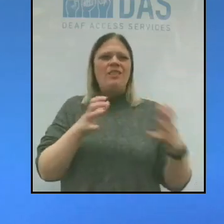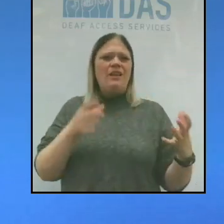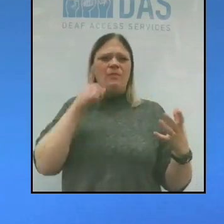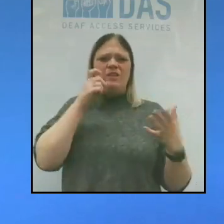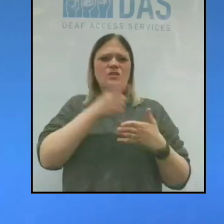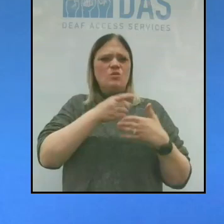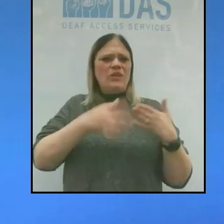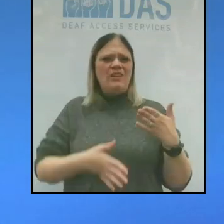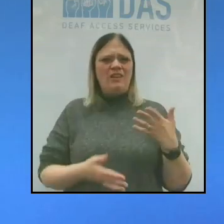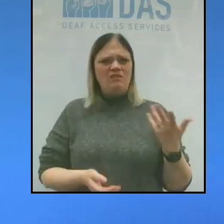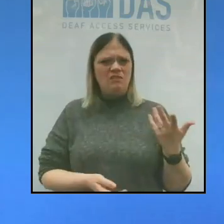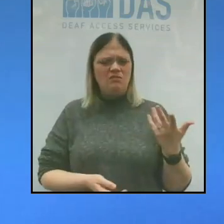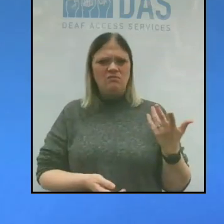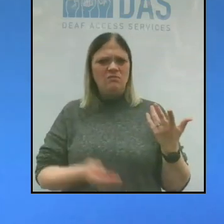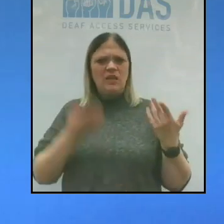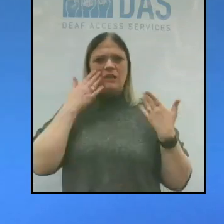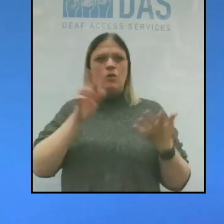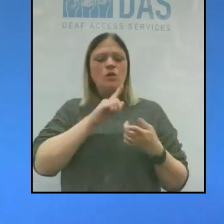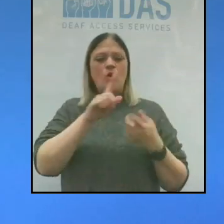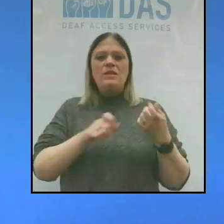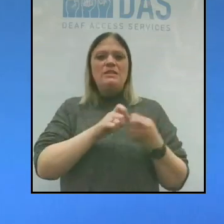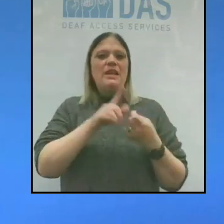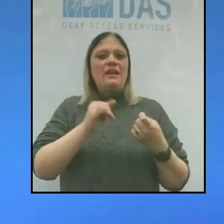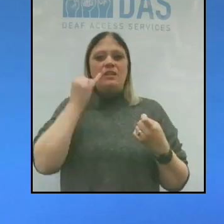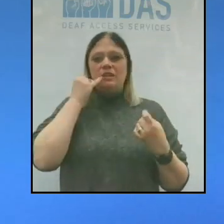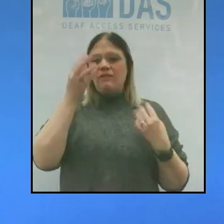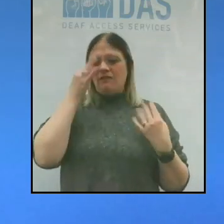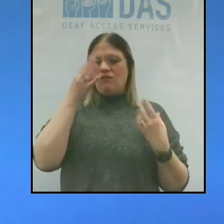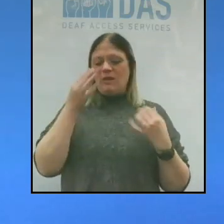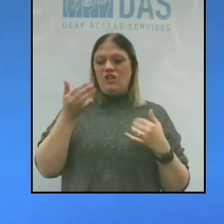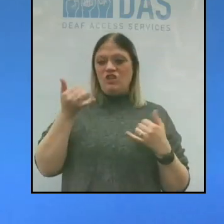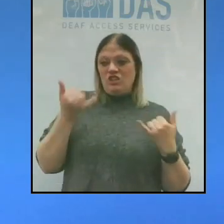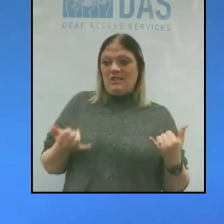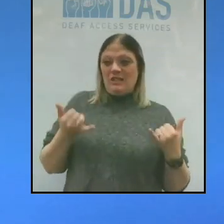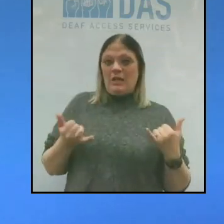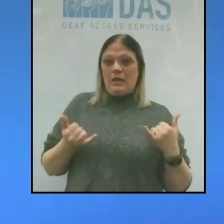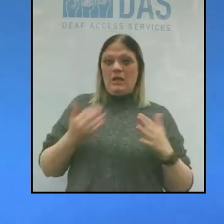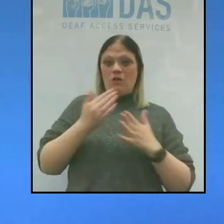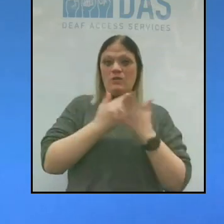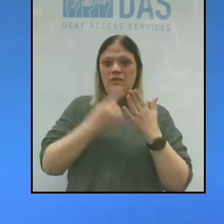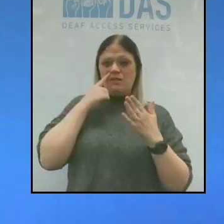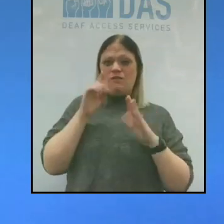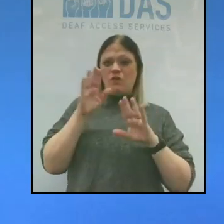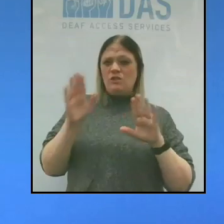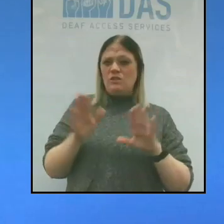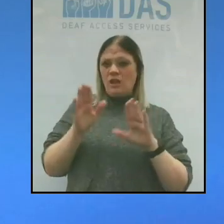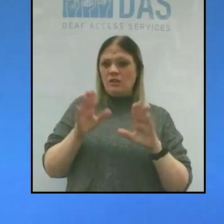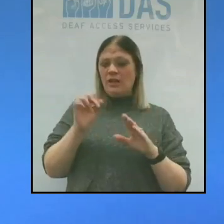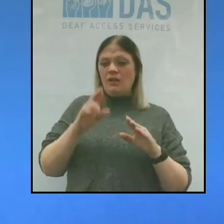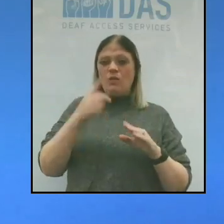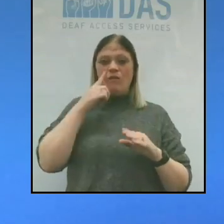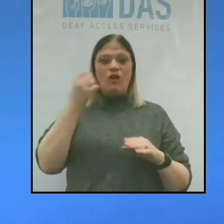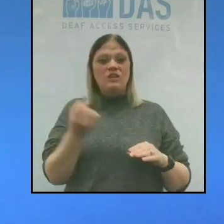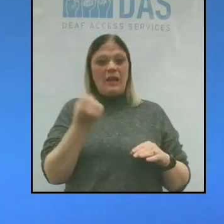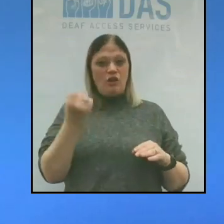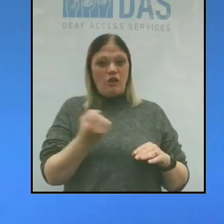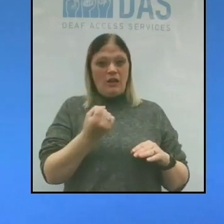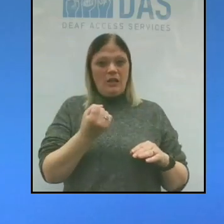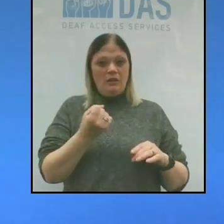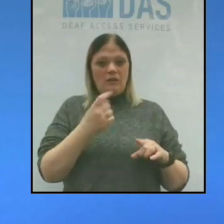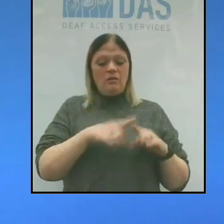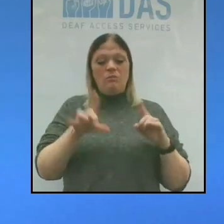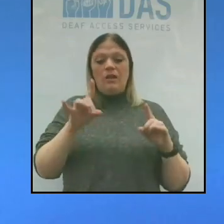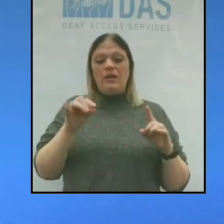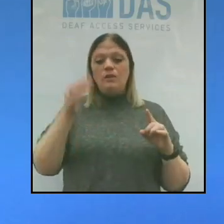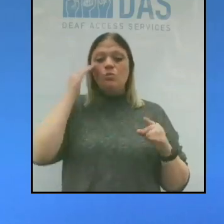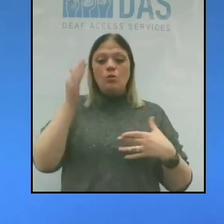the weekend. I don't know exactly if the data that's on there today was listed for Sunday or if it was for Saturday, but I do know